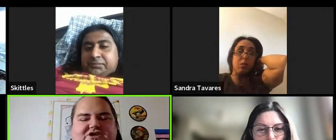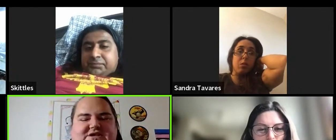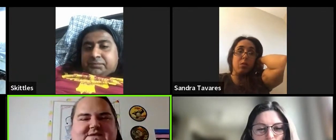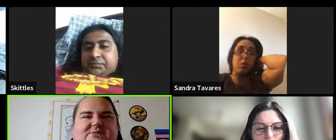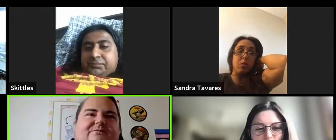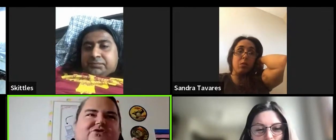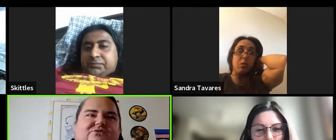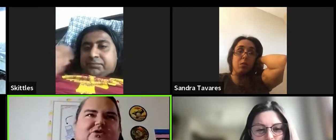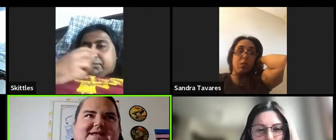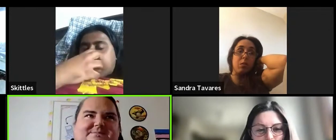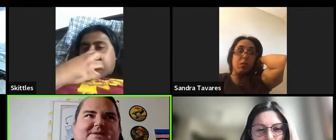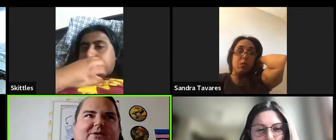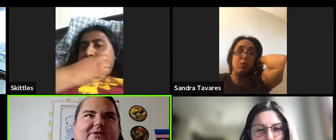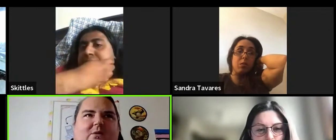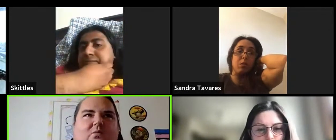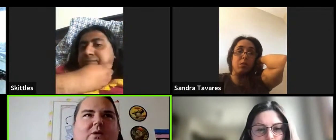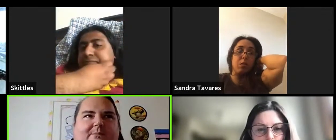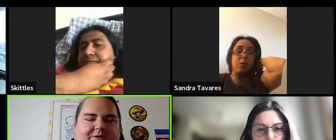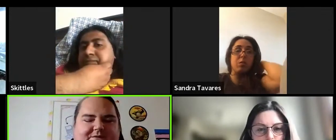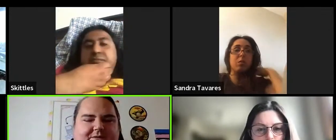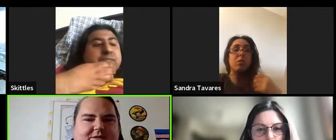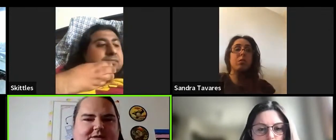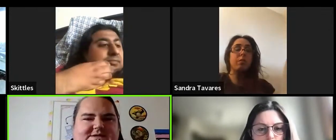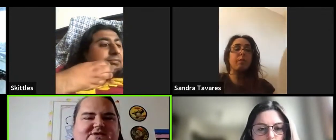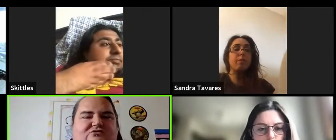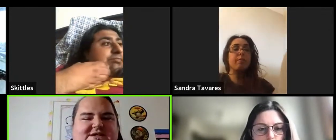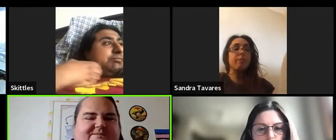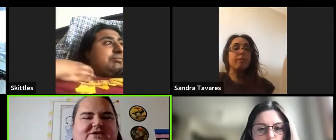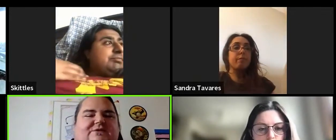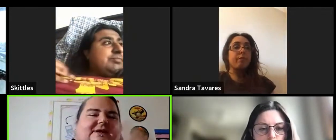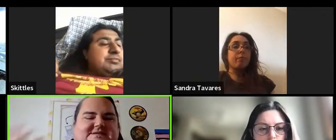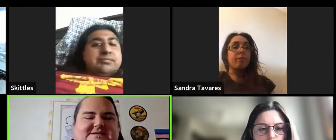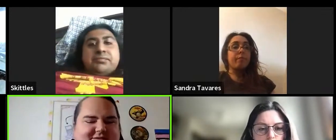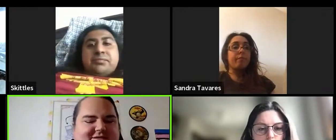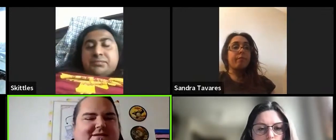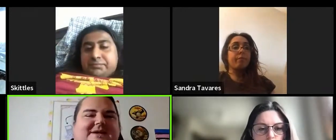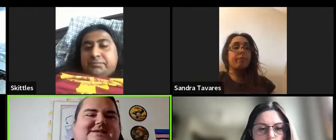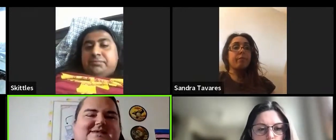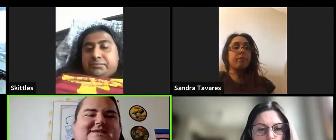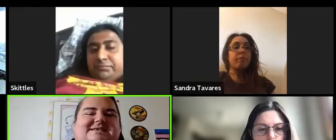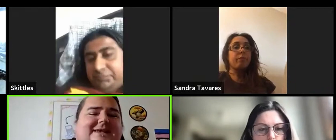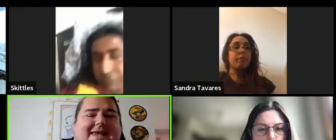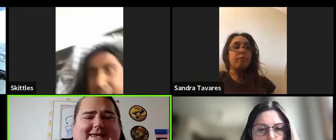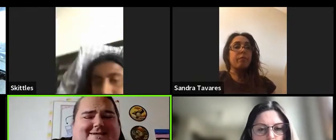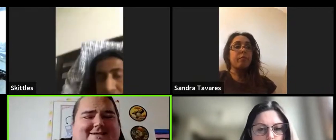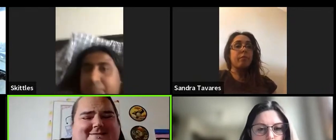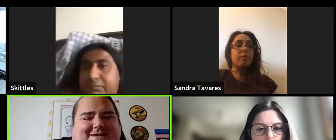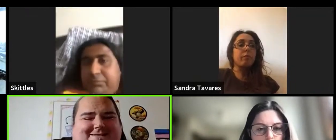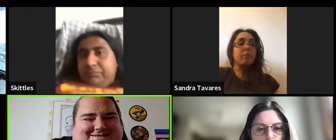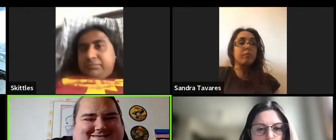photography project. So I'm just waiting for 2 more grants, but we already got 1 approved. So I'm just crossing fingers for the rest, basically. So that's my